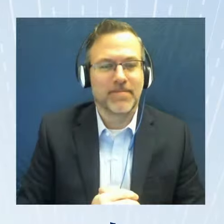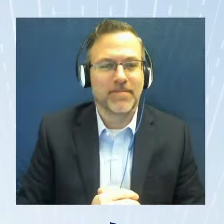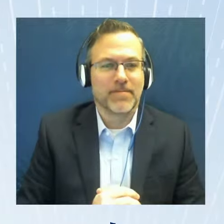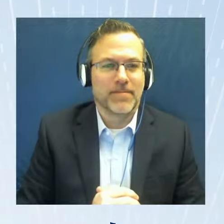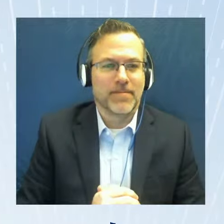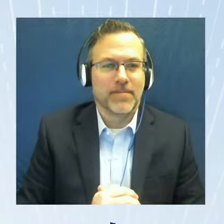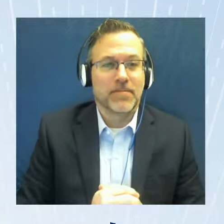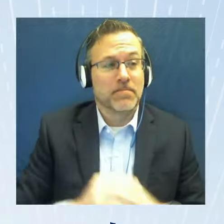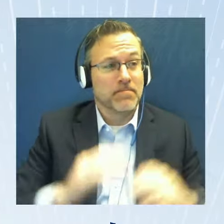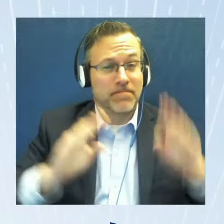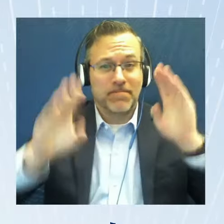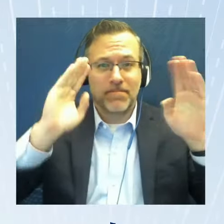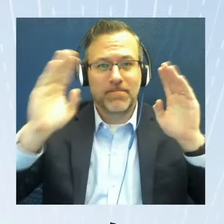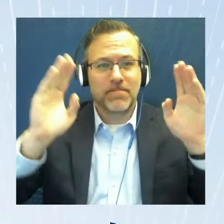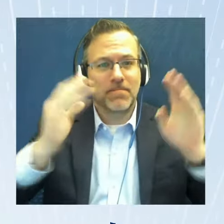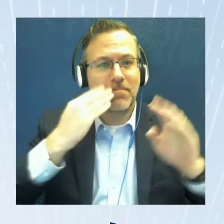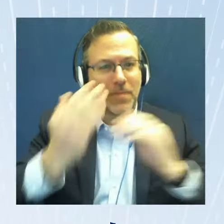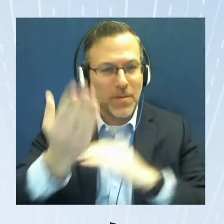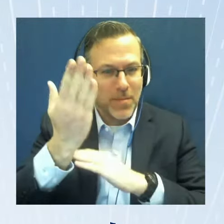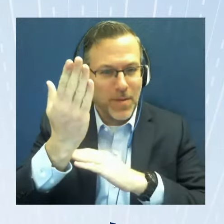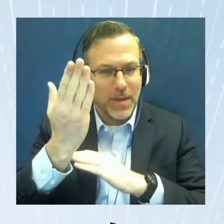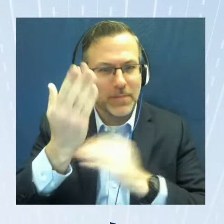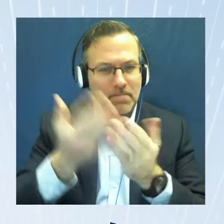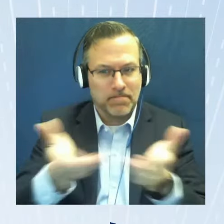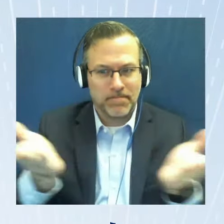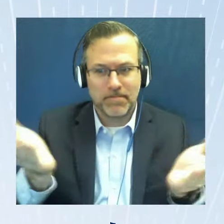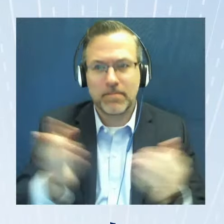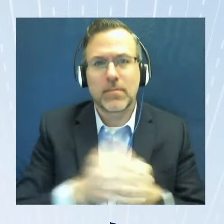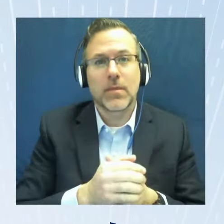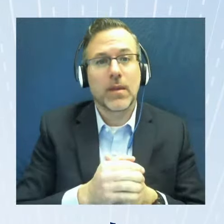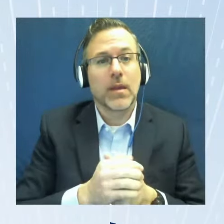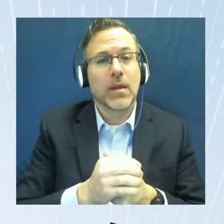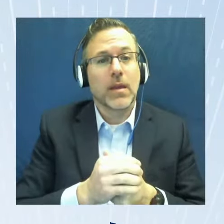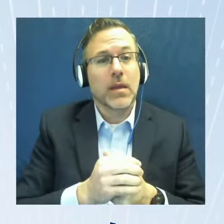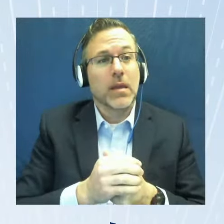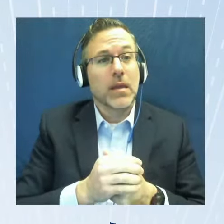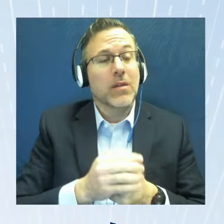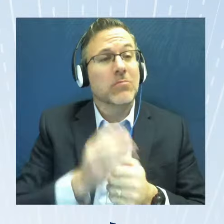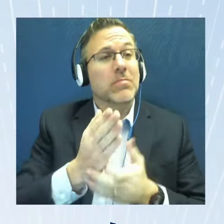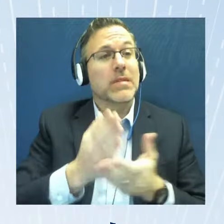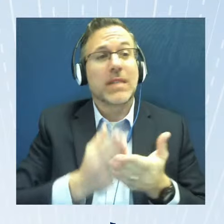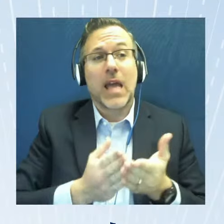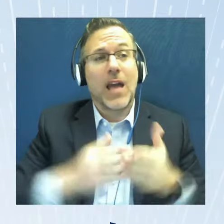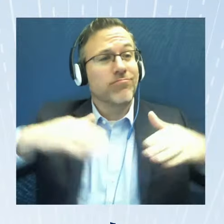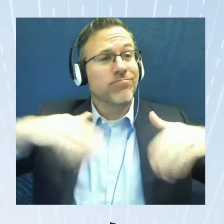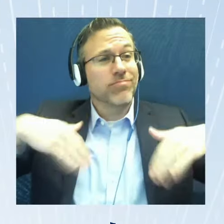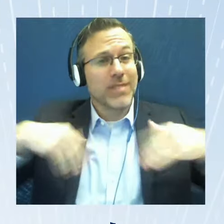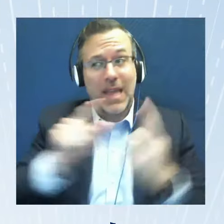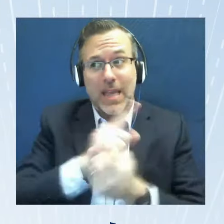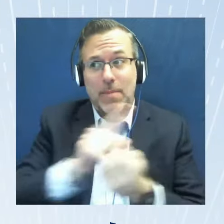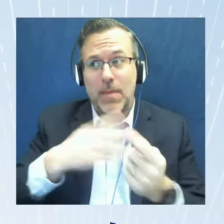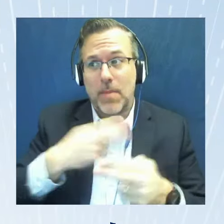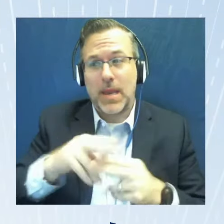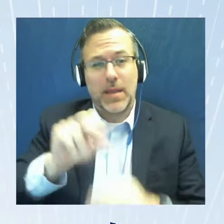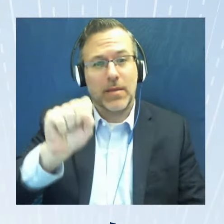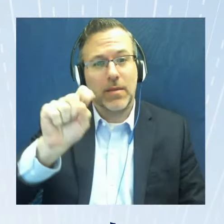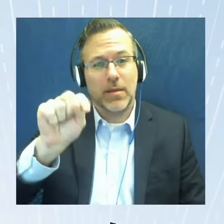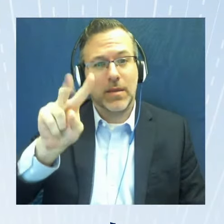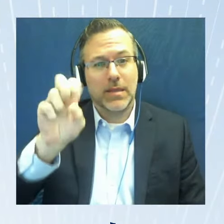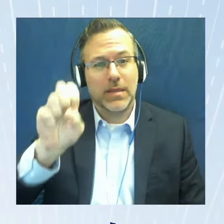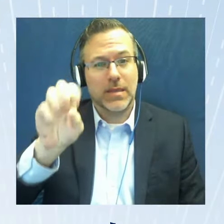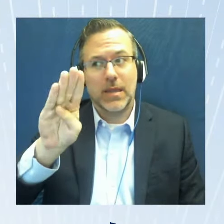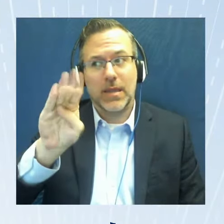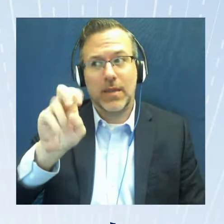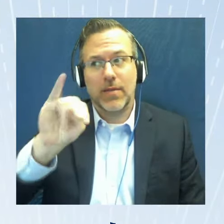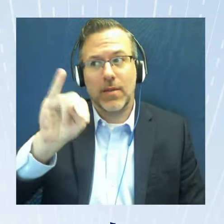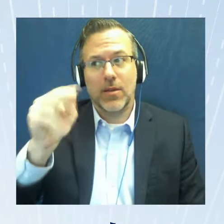Good morning, everyone. For those of you who have not had the pleasure of meeting, I'm Steve Benjamin. I serve as the Senior Advisor